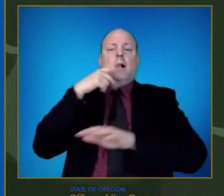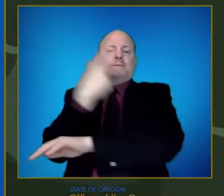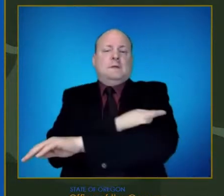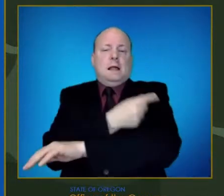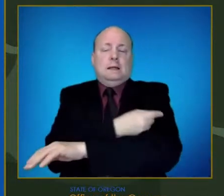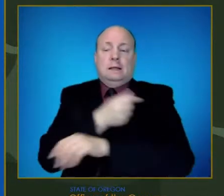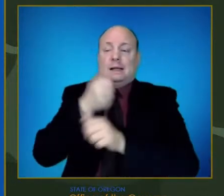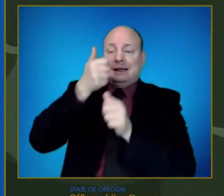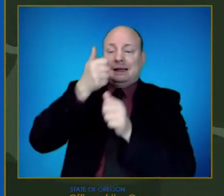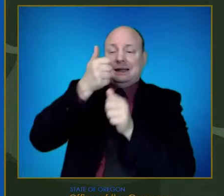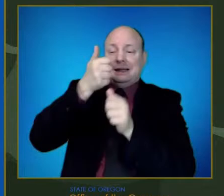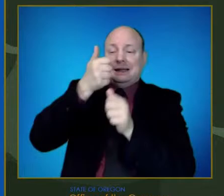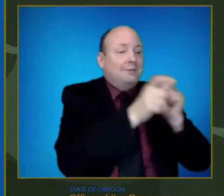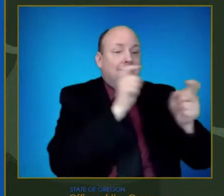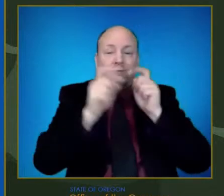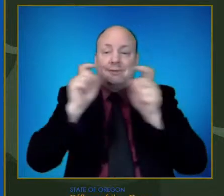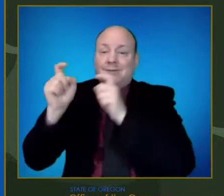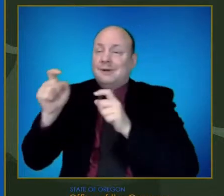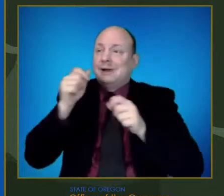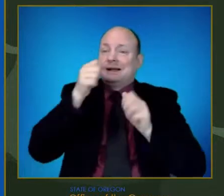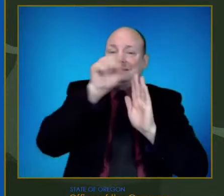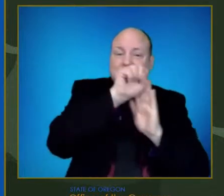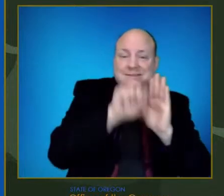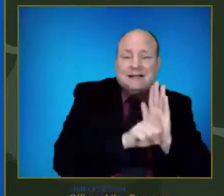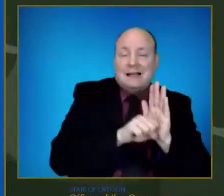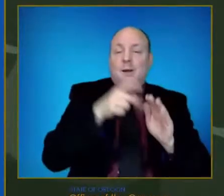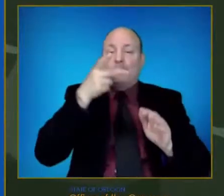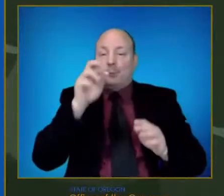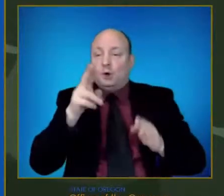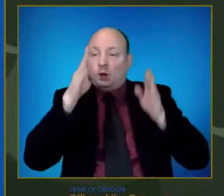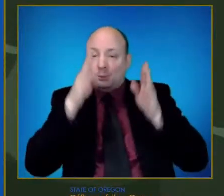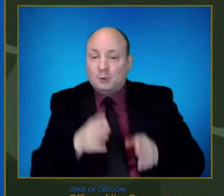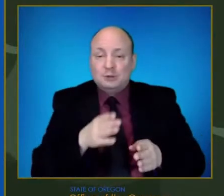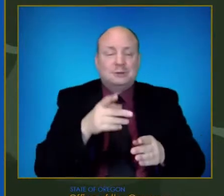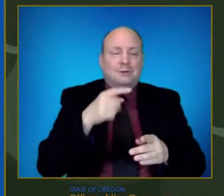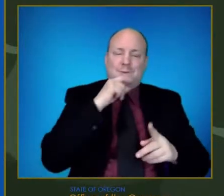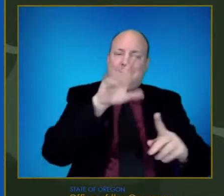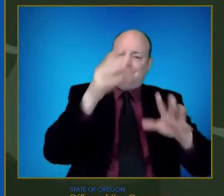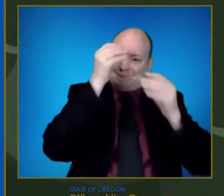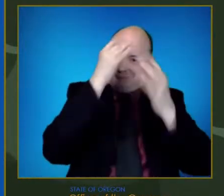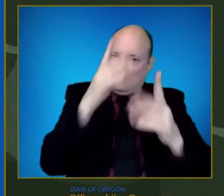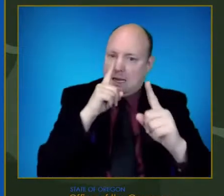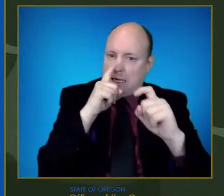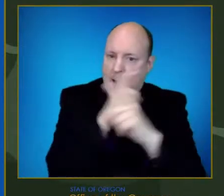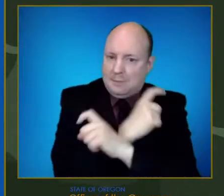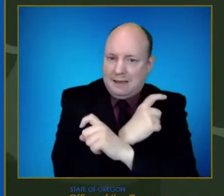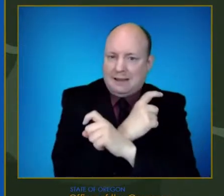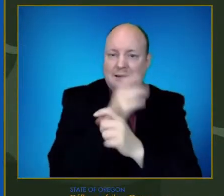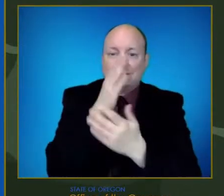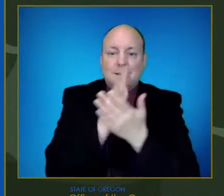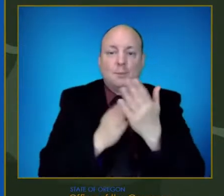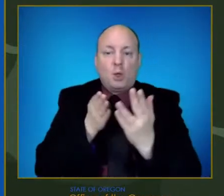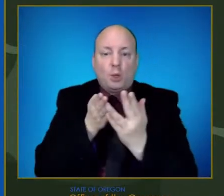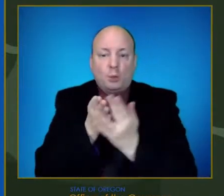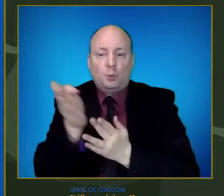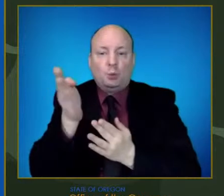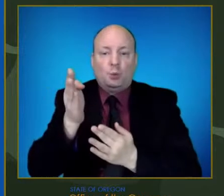distribution. There are factors like distribution through the Veterans Administration, through the Indian Health Service, and through other